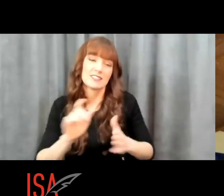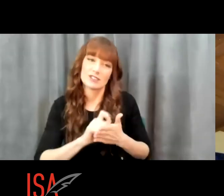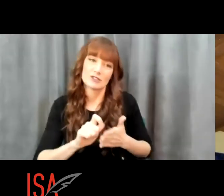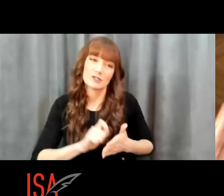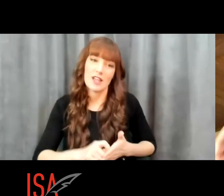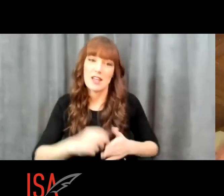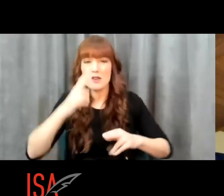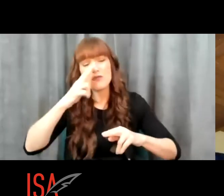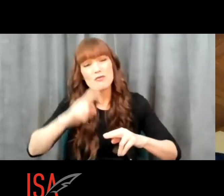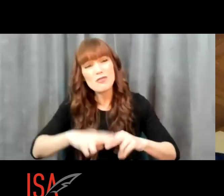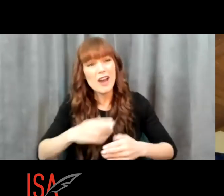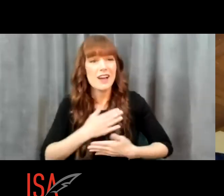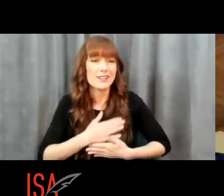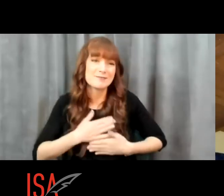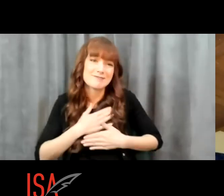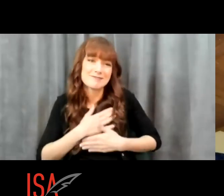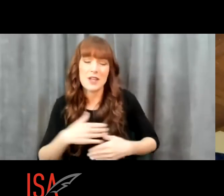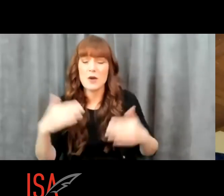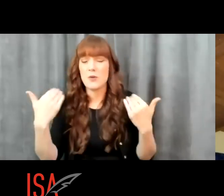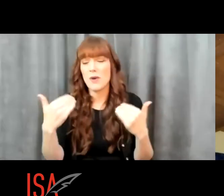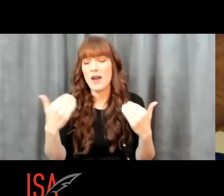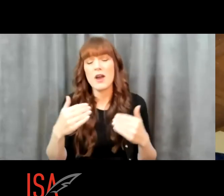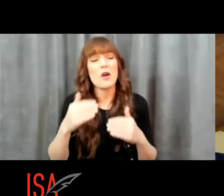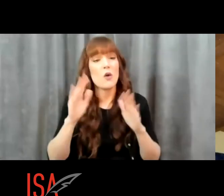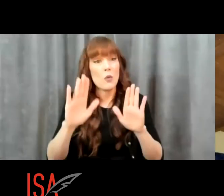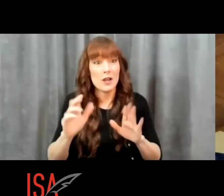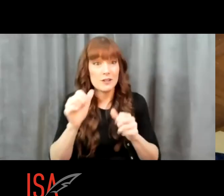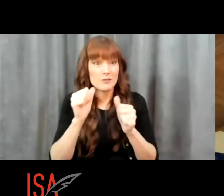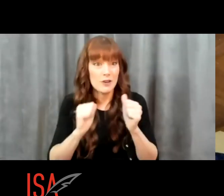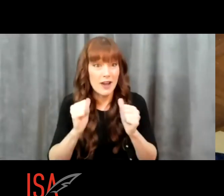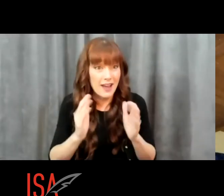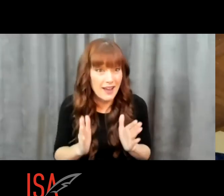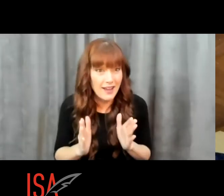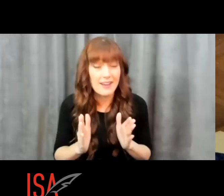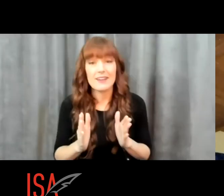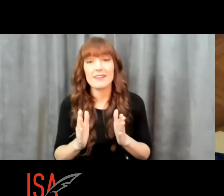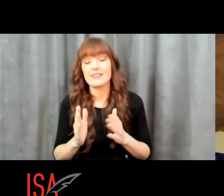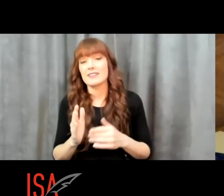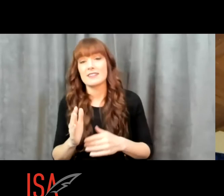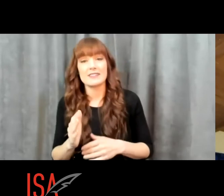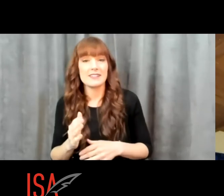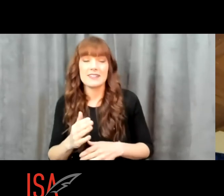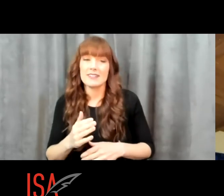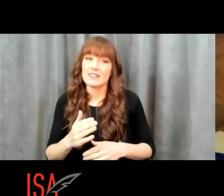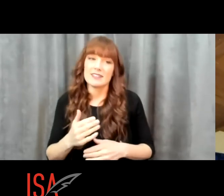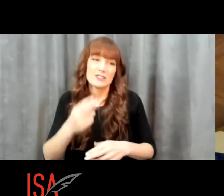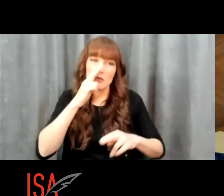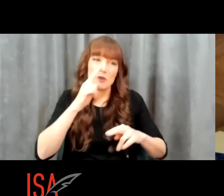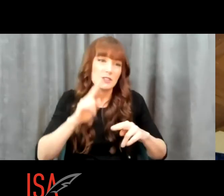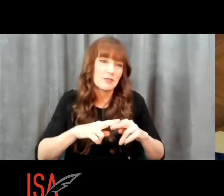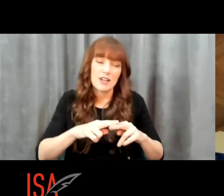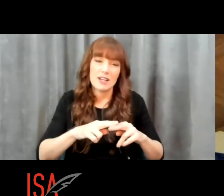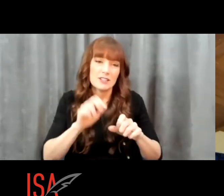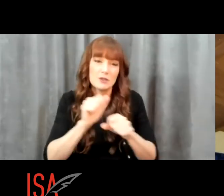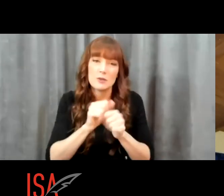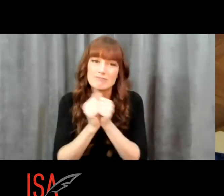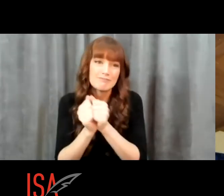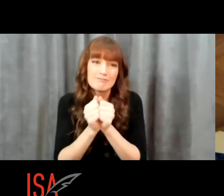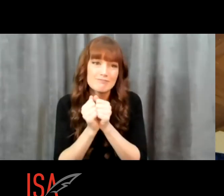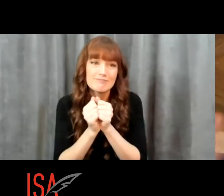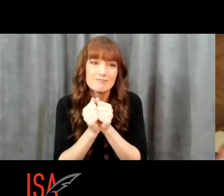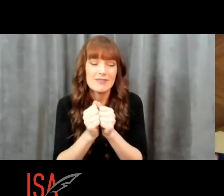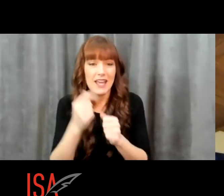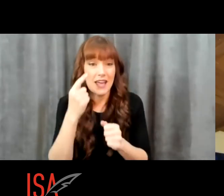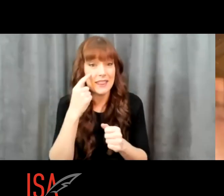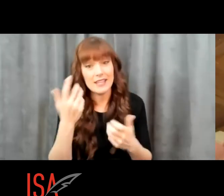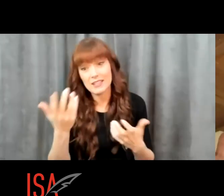fantastic script, a lot of fun. We have a fantastic cast, which is really great fun to work with. And you know,